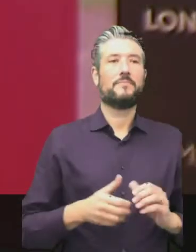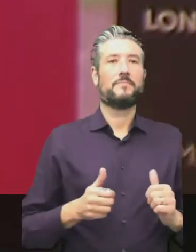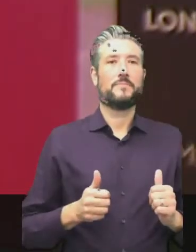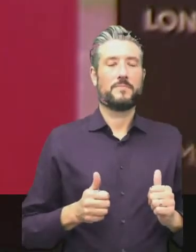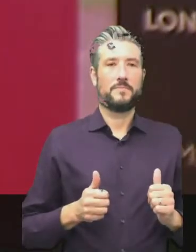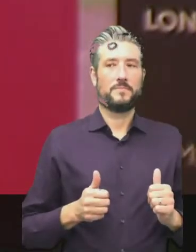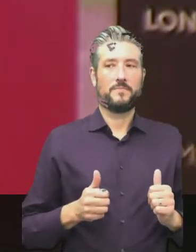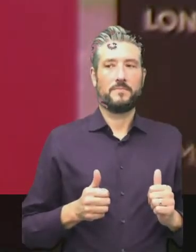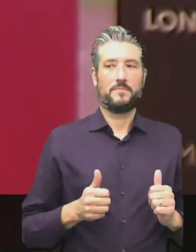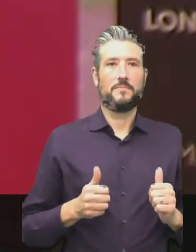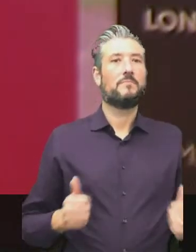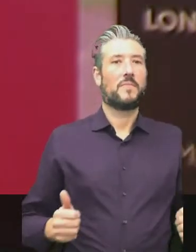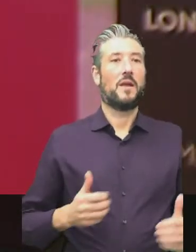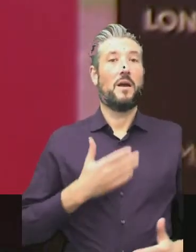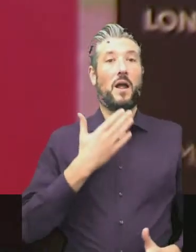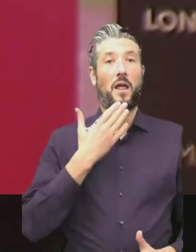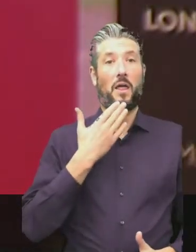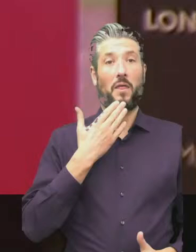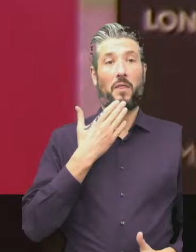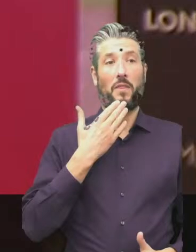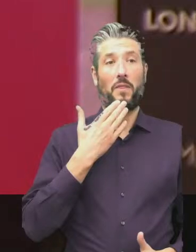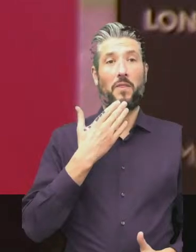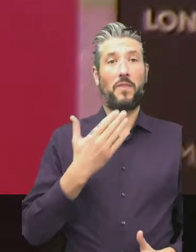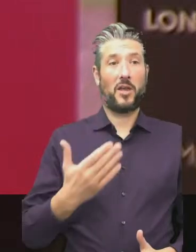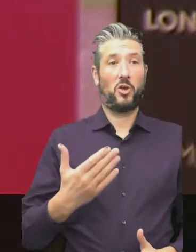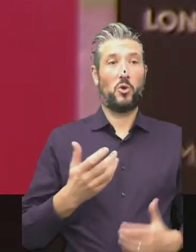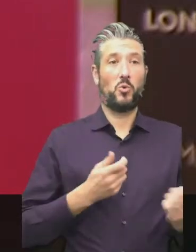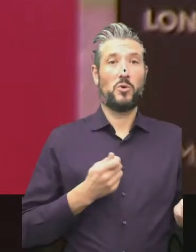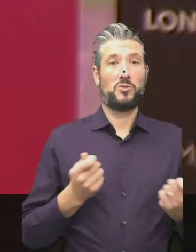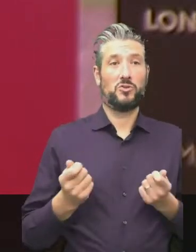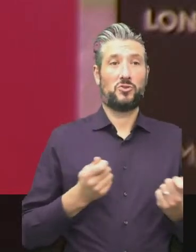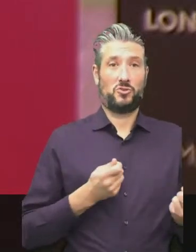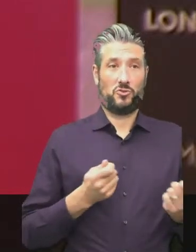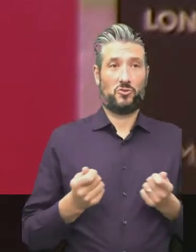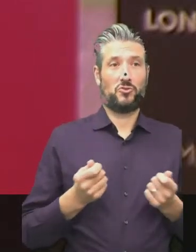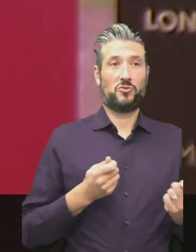Thank you. Can I invite Assembly Member